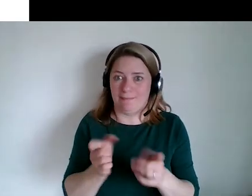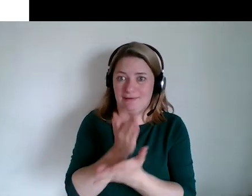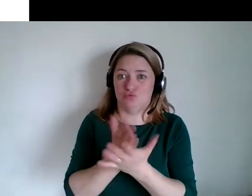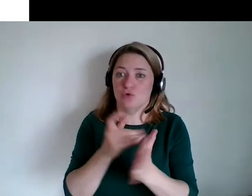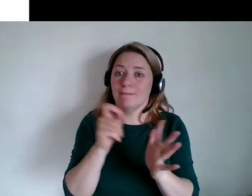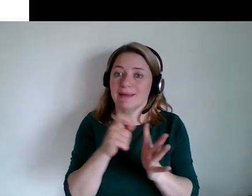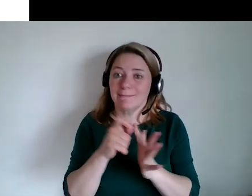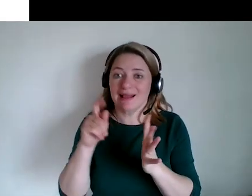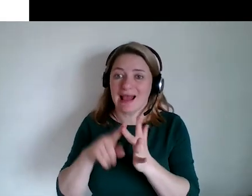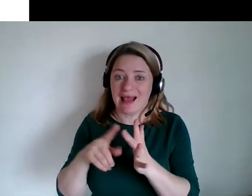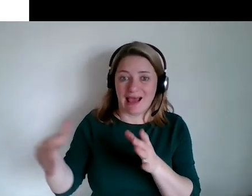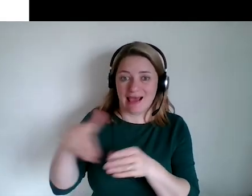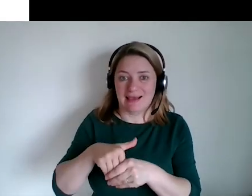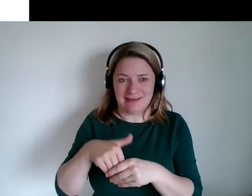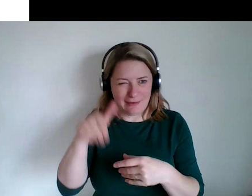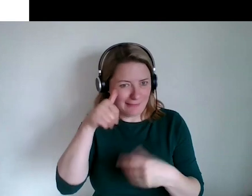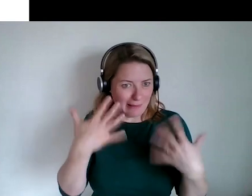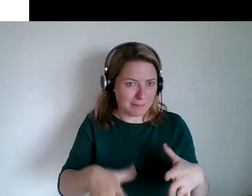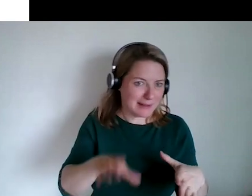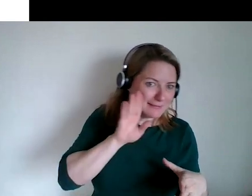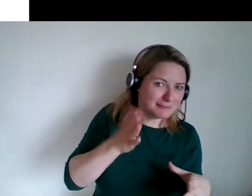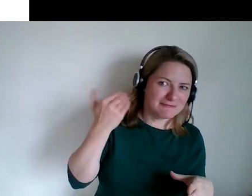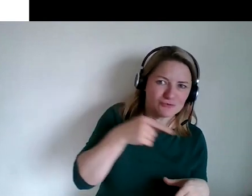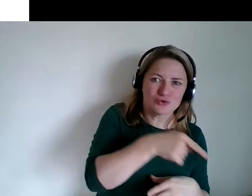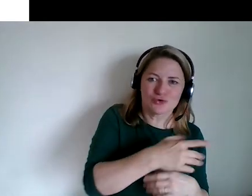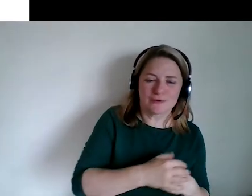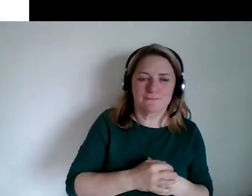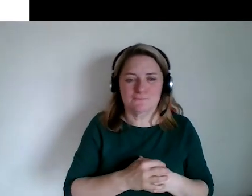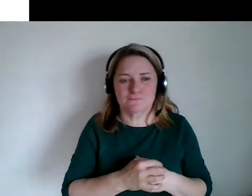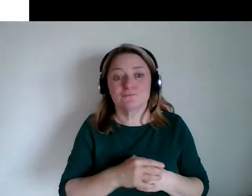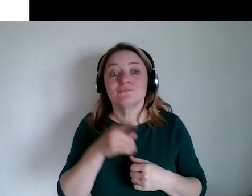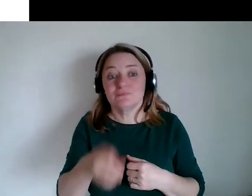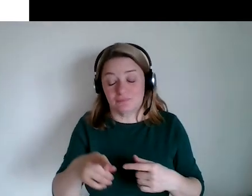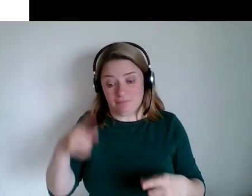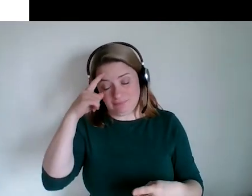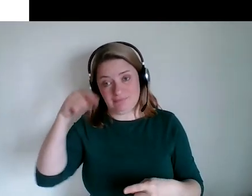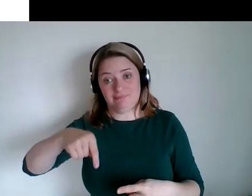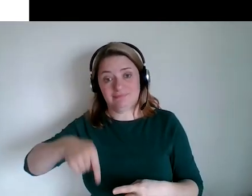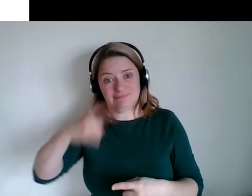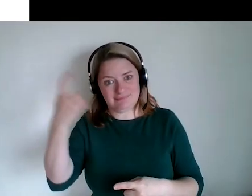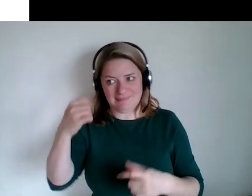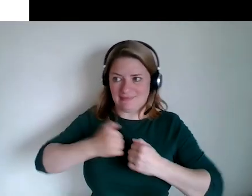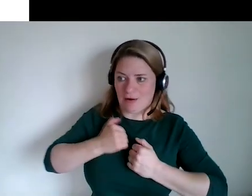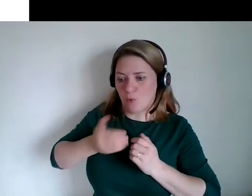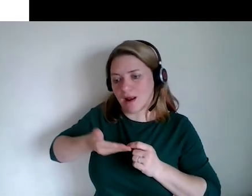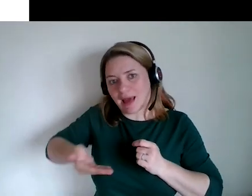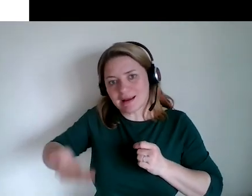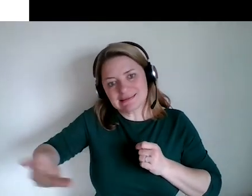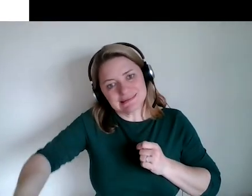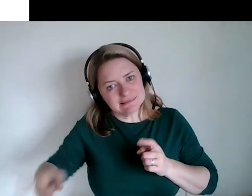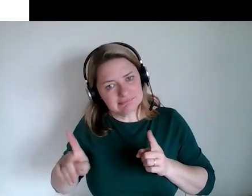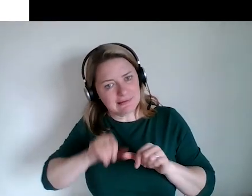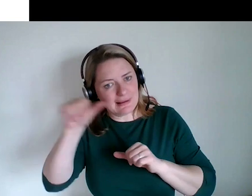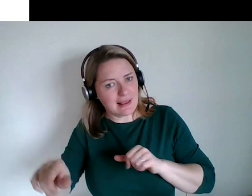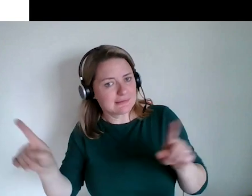education research, and you've just heard a little bit about that a moment ago. And lastly, we'll be considering our legacy. What do we need